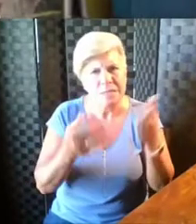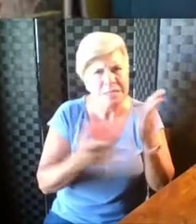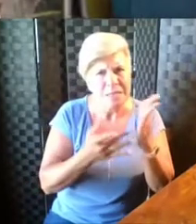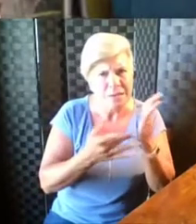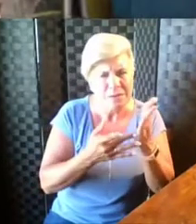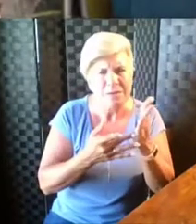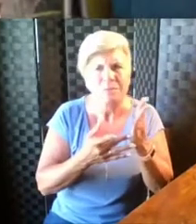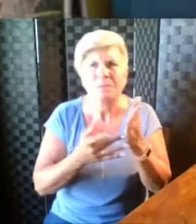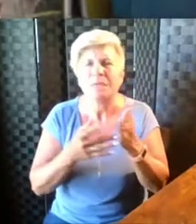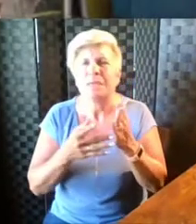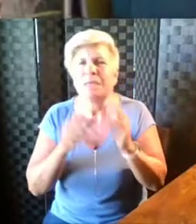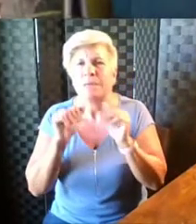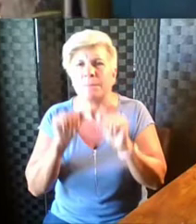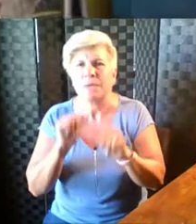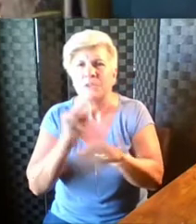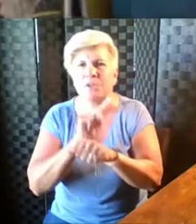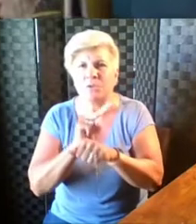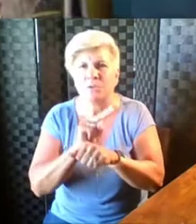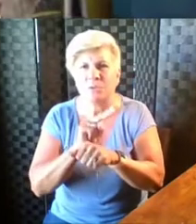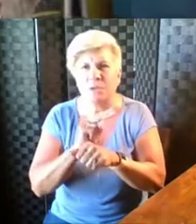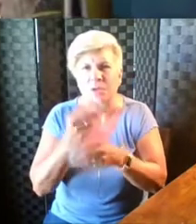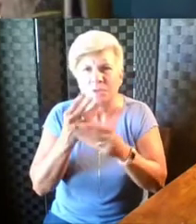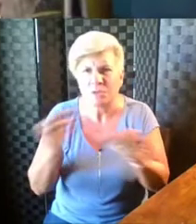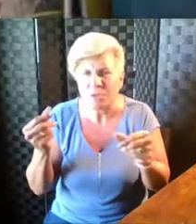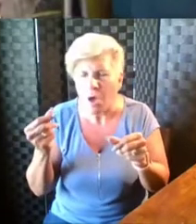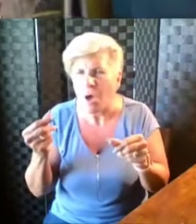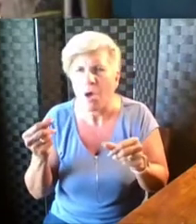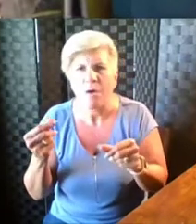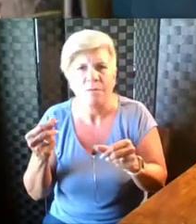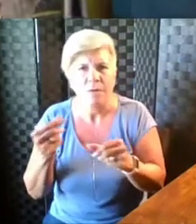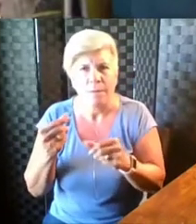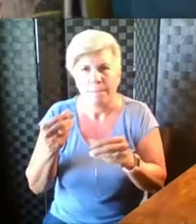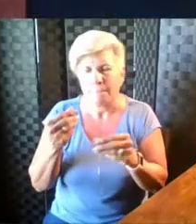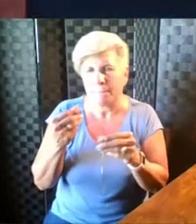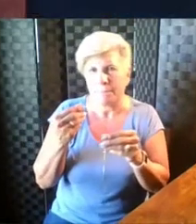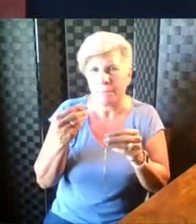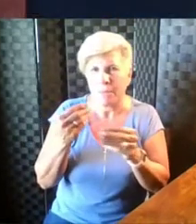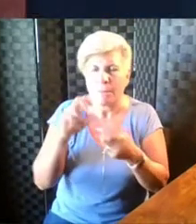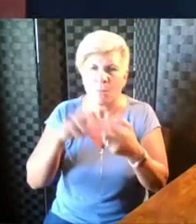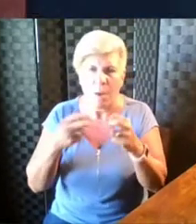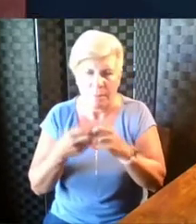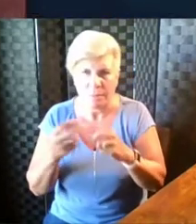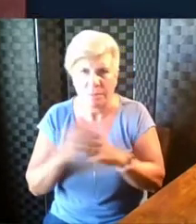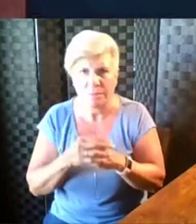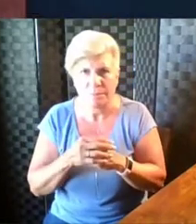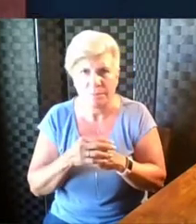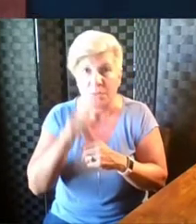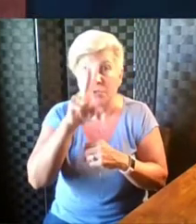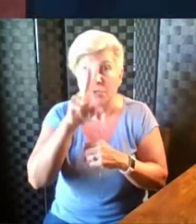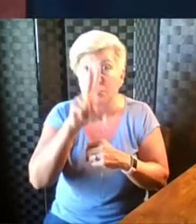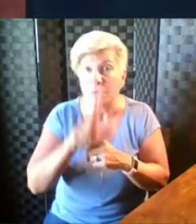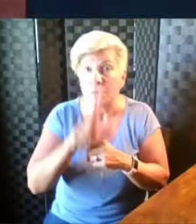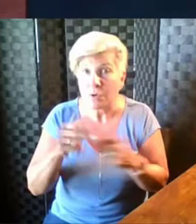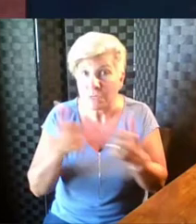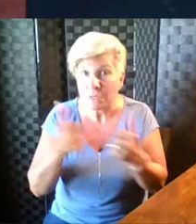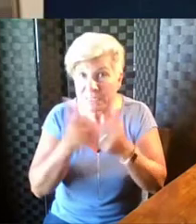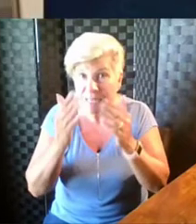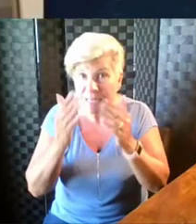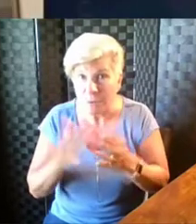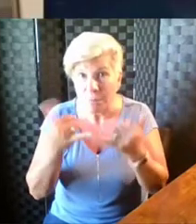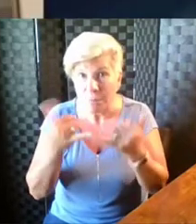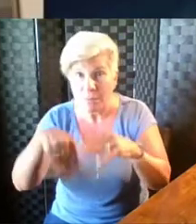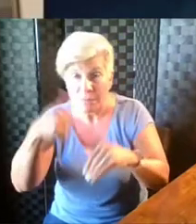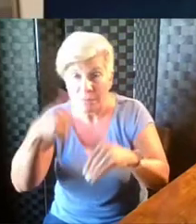solve practical problems like stroke rehabilitation or math education. Nearly 2/3 of gamers play with other